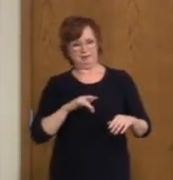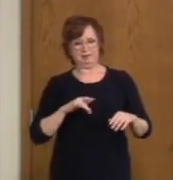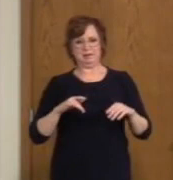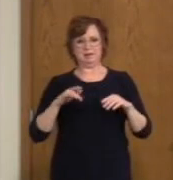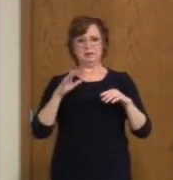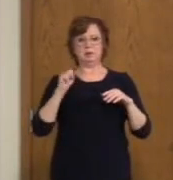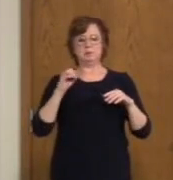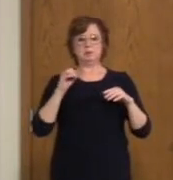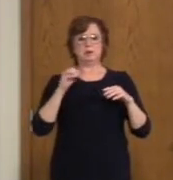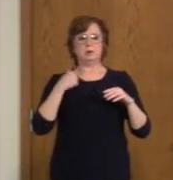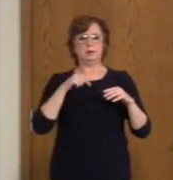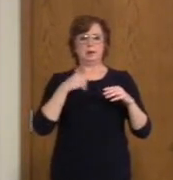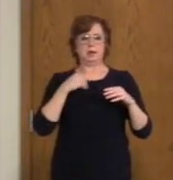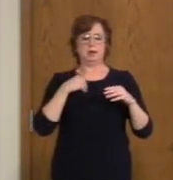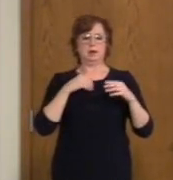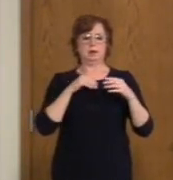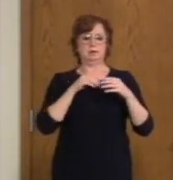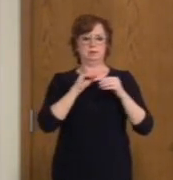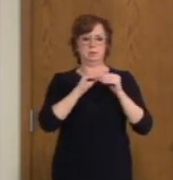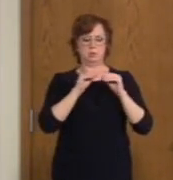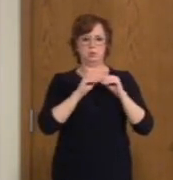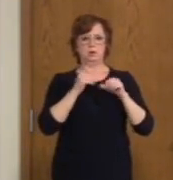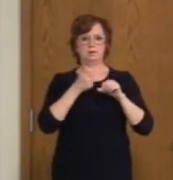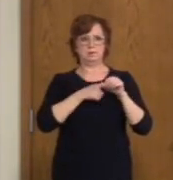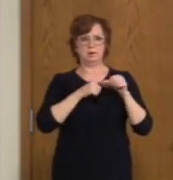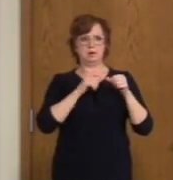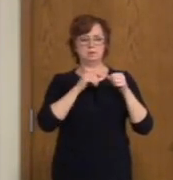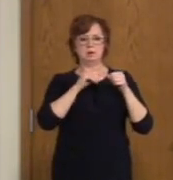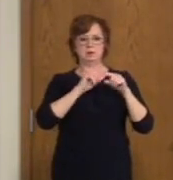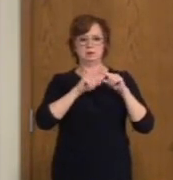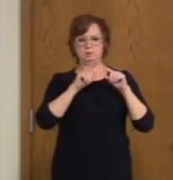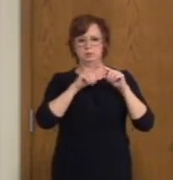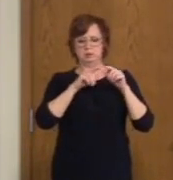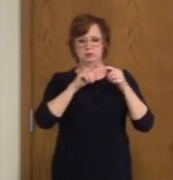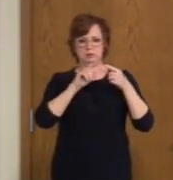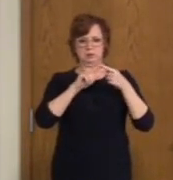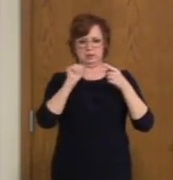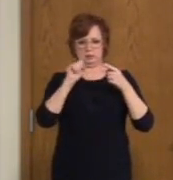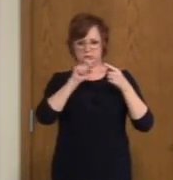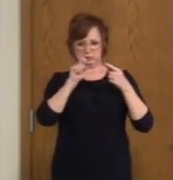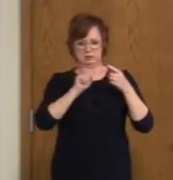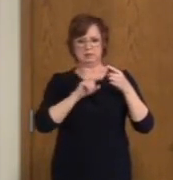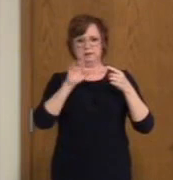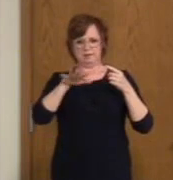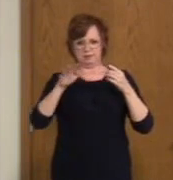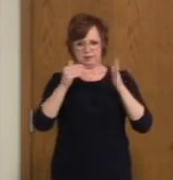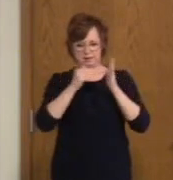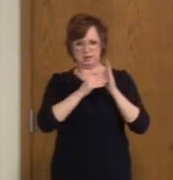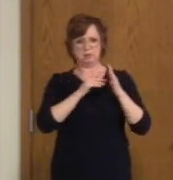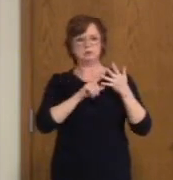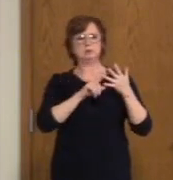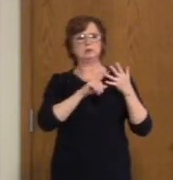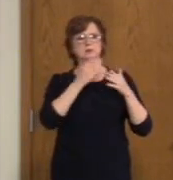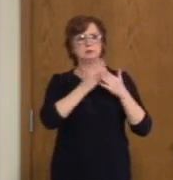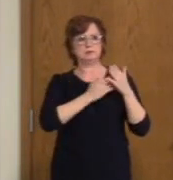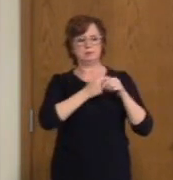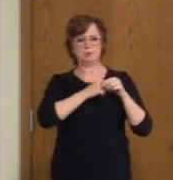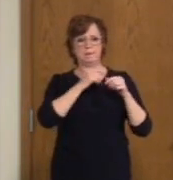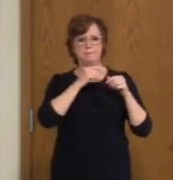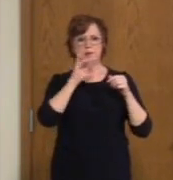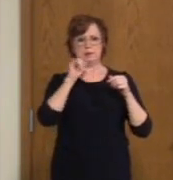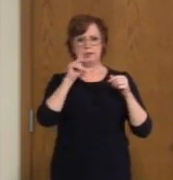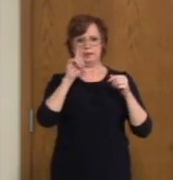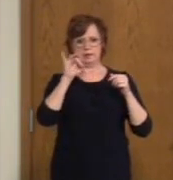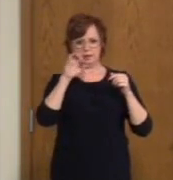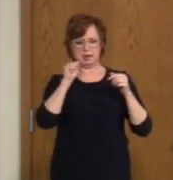from India. We'll have about 55,000 AstraZeneca vaccines available to us over the course of the next 15 to